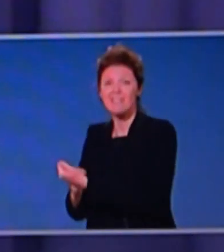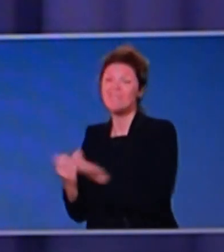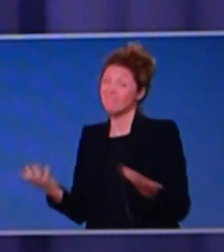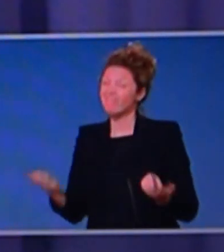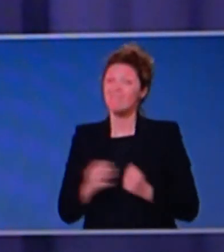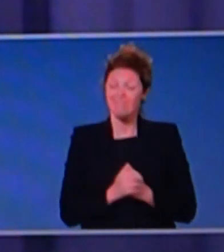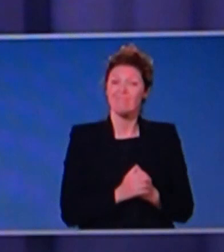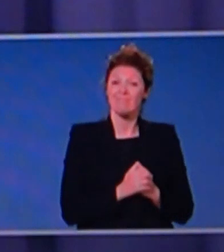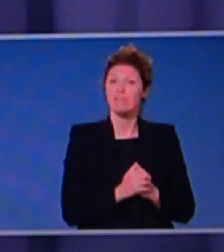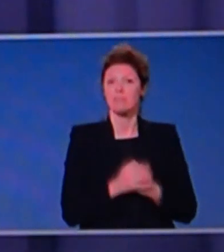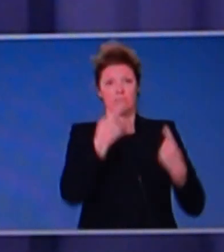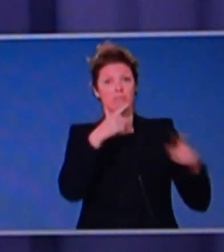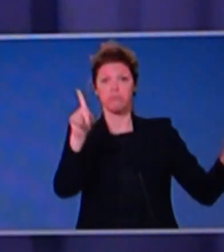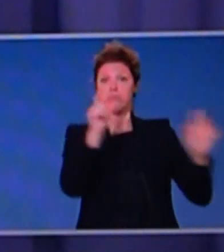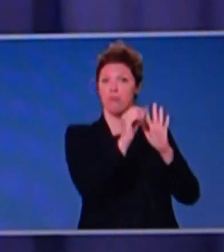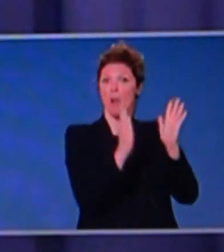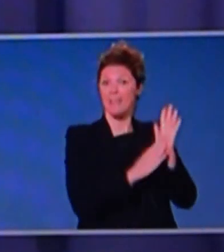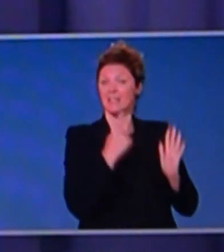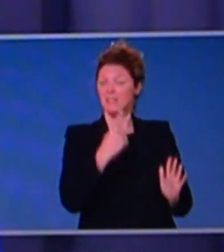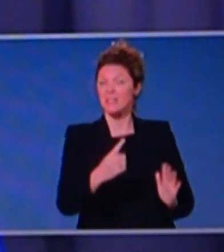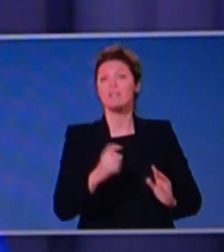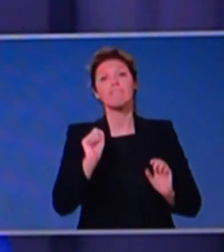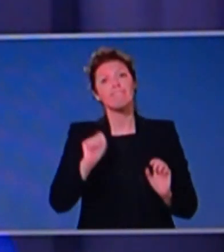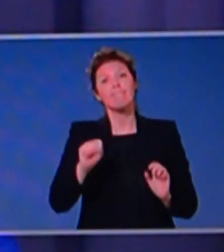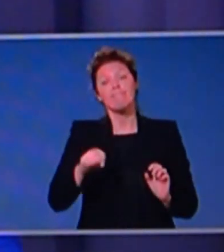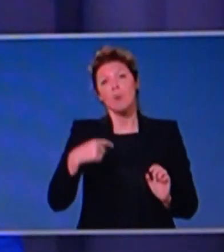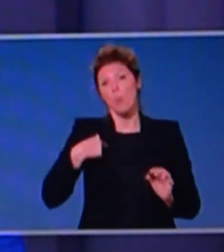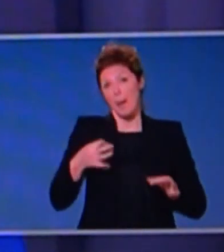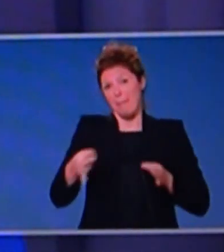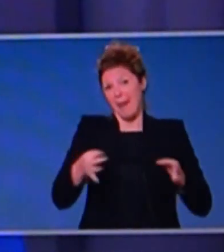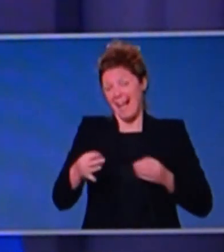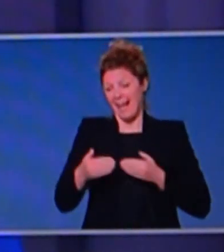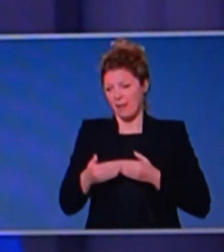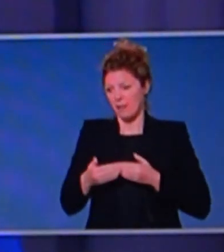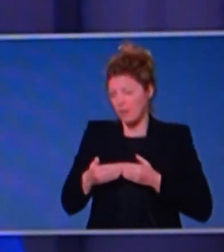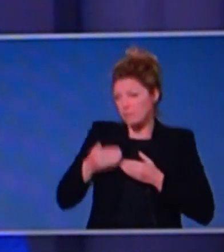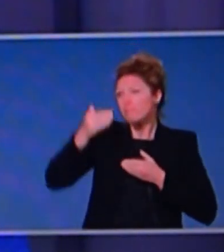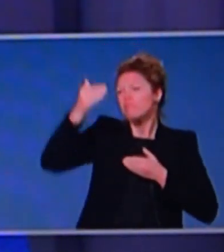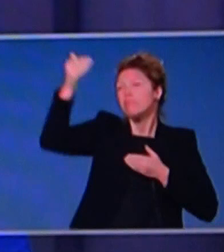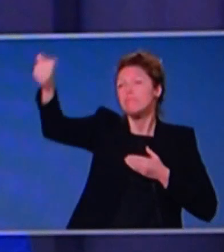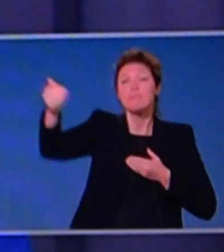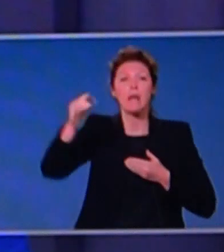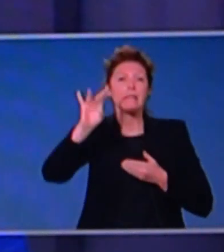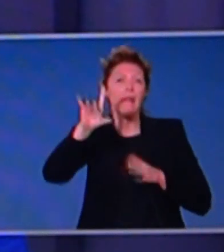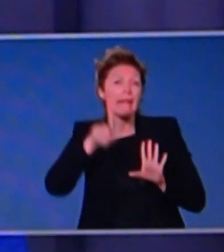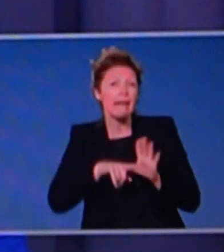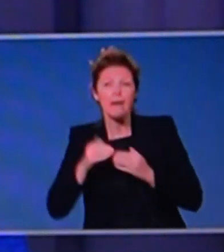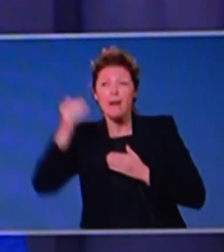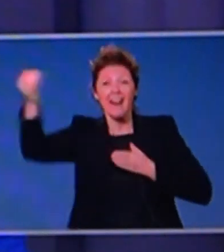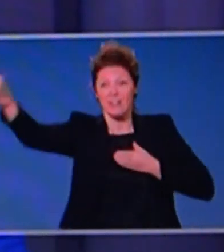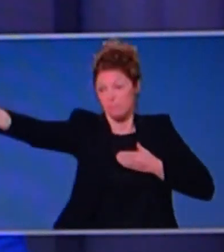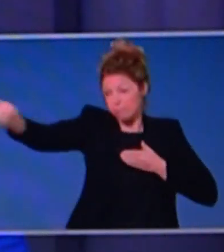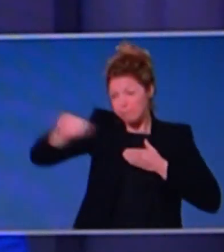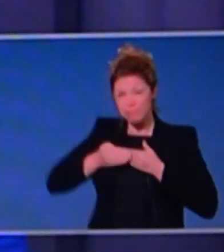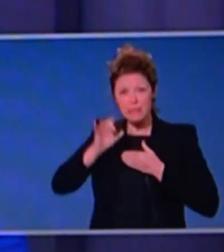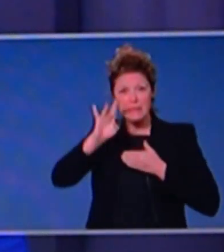said, we made a shift which really was a 10-year shift done in 10 days, and I can't overestimate that, of